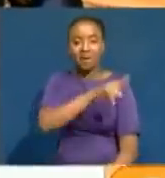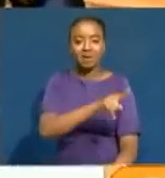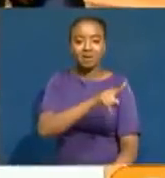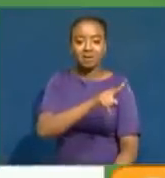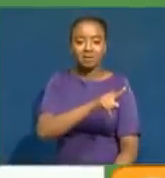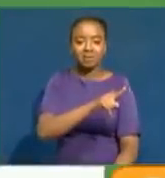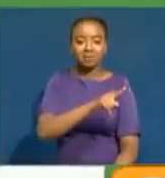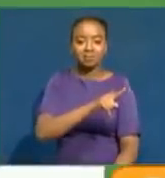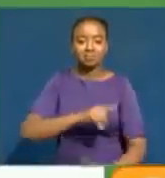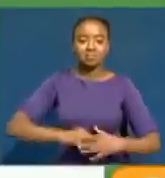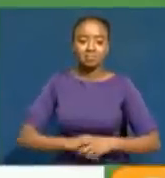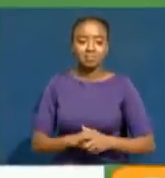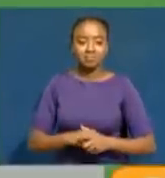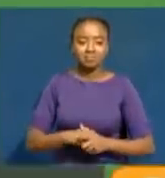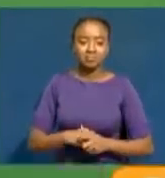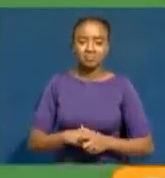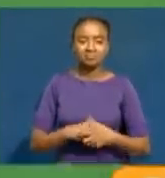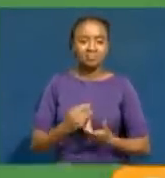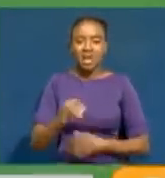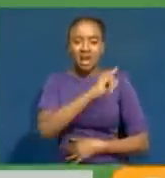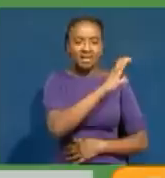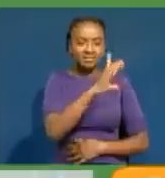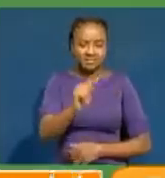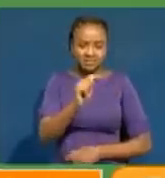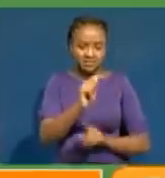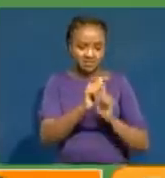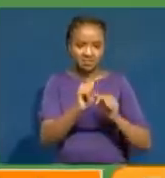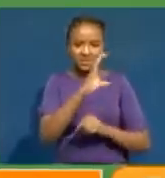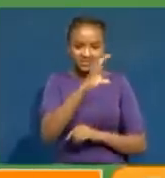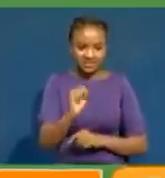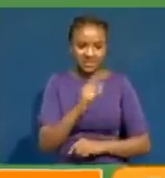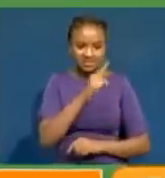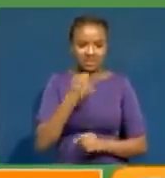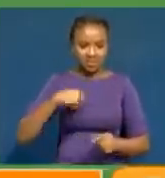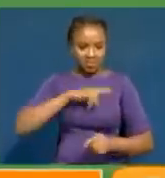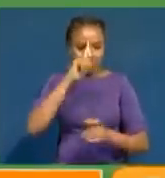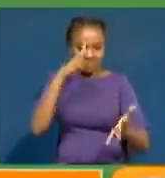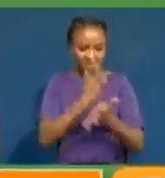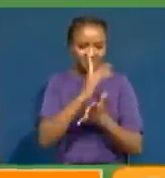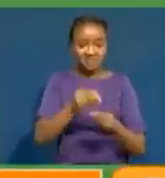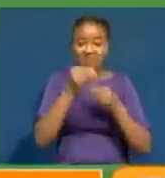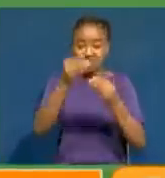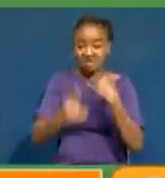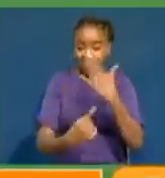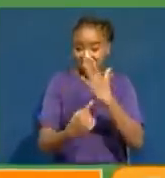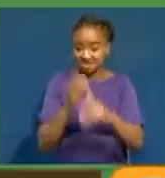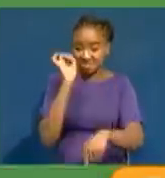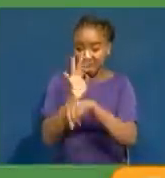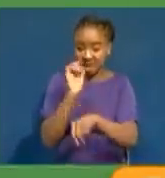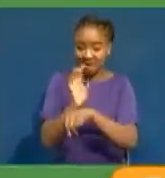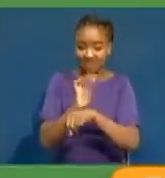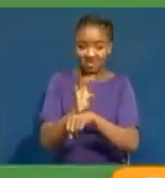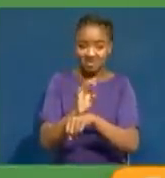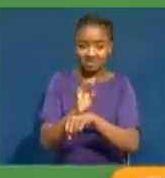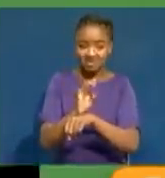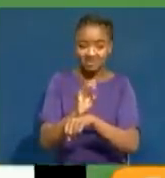Odinga's State House bid. There is no way the ICT minister, who we believe will be giving technical advice